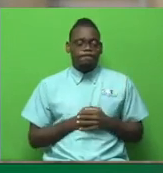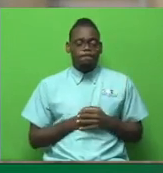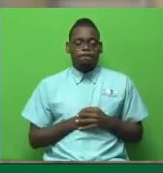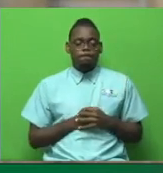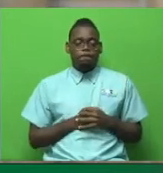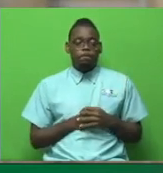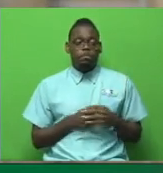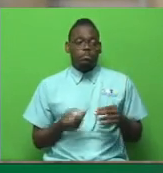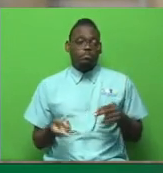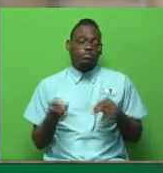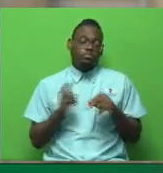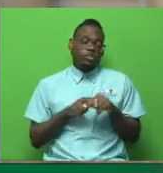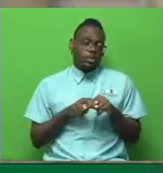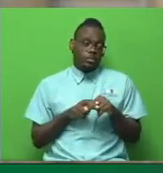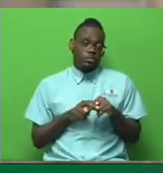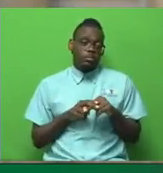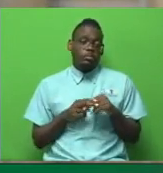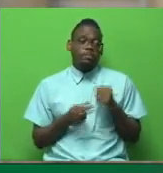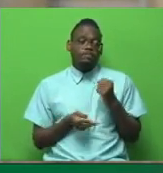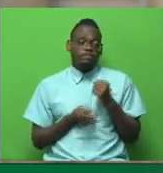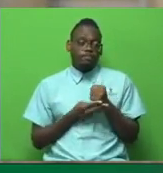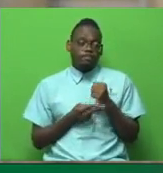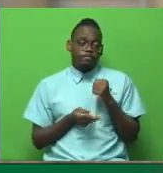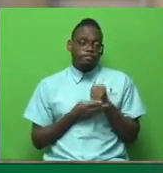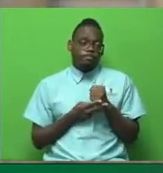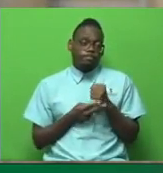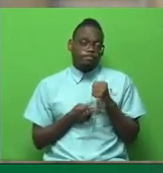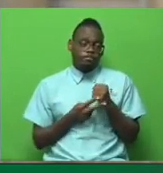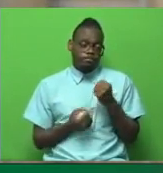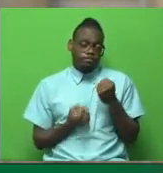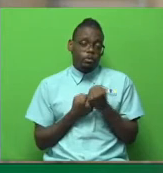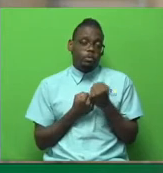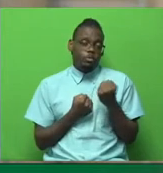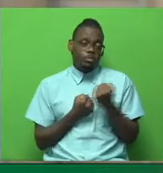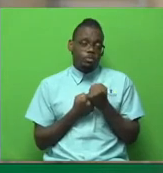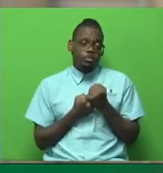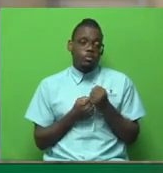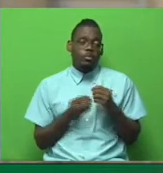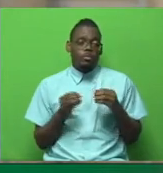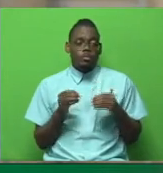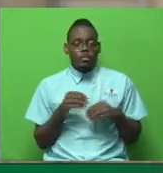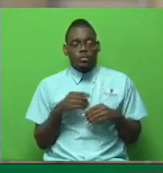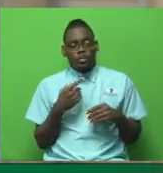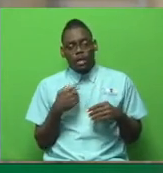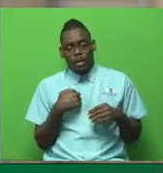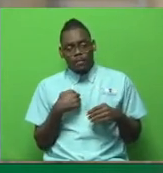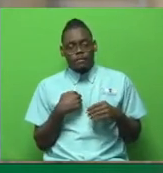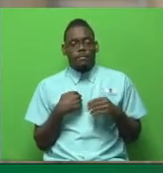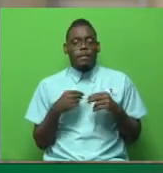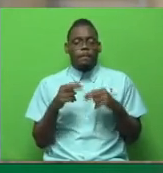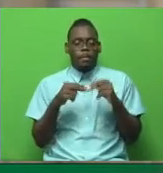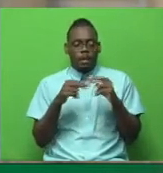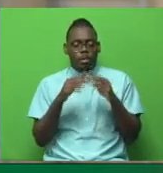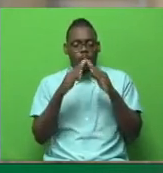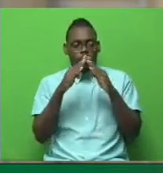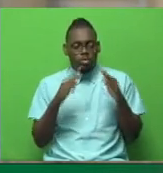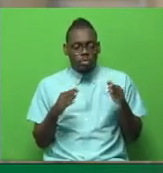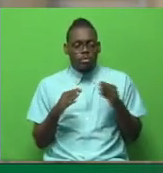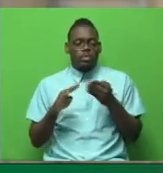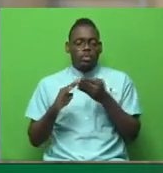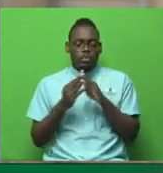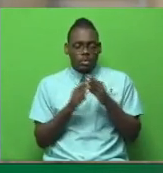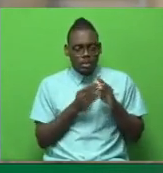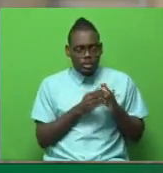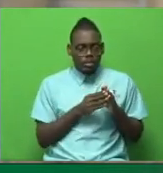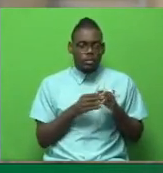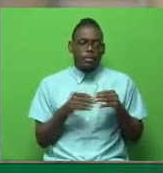subsidy on very on the very successful housing and Village Improvement program Mr Deputy speaker this has been